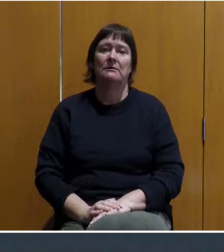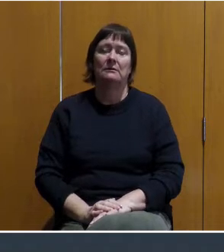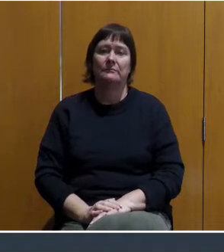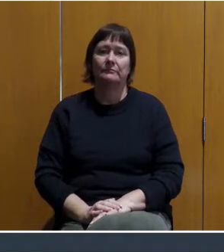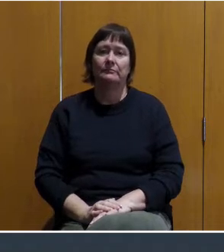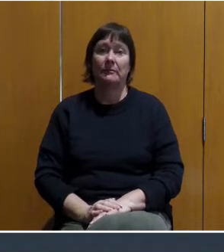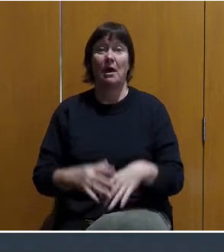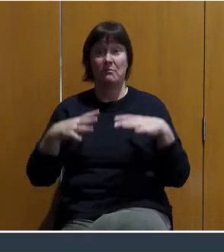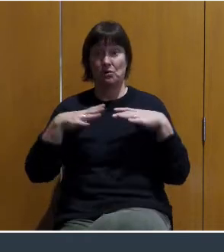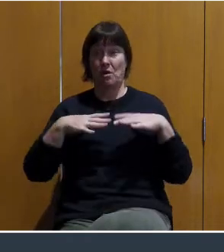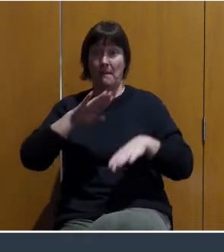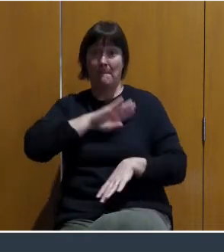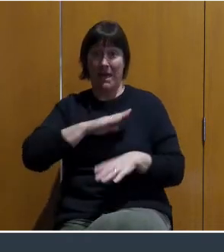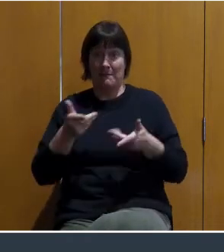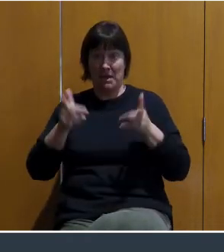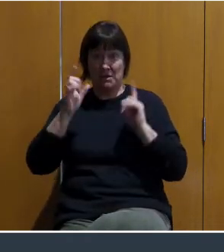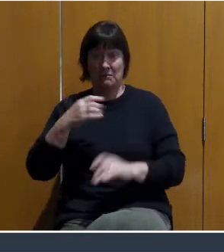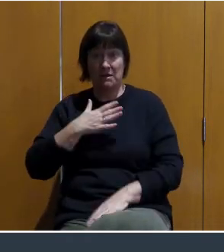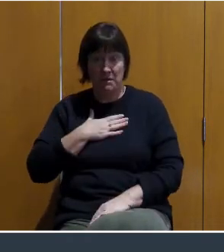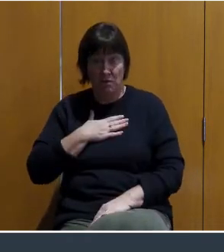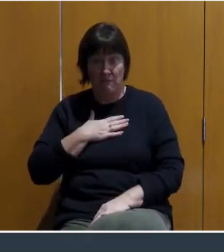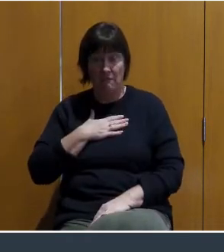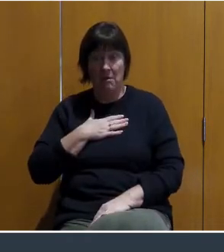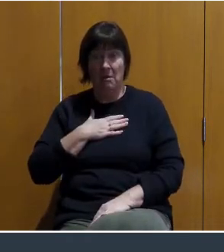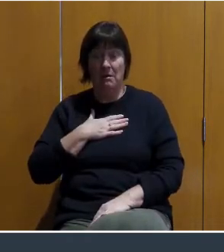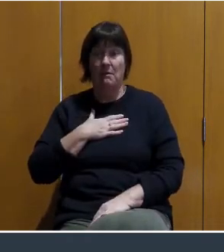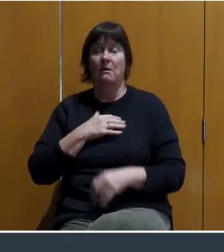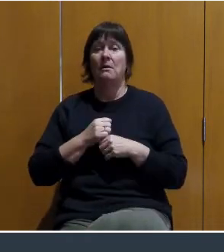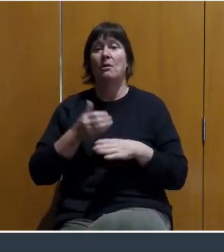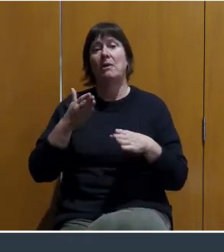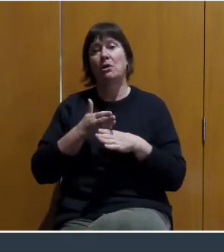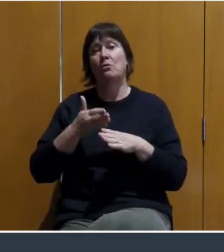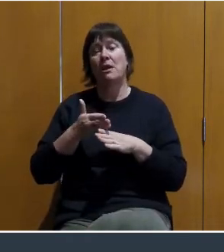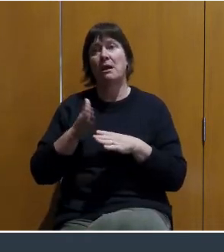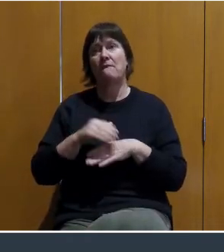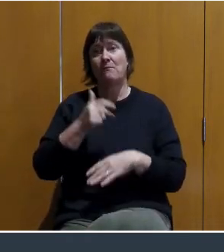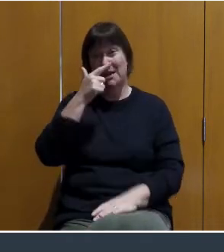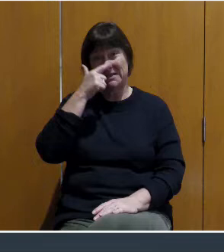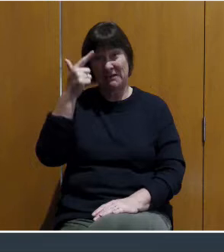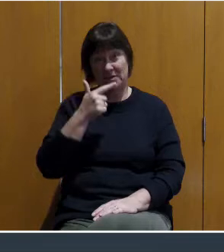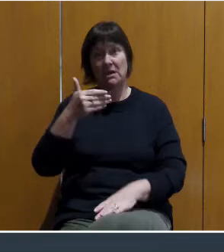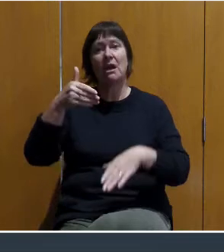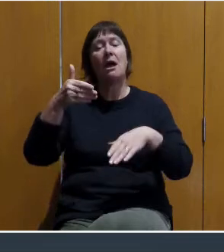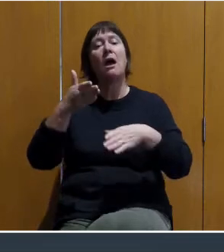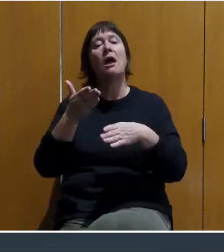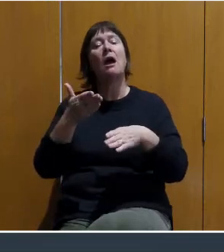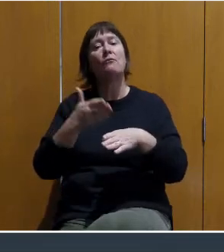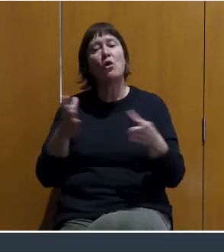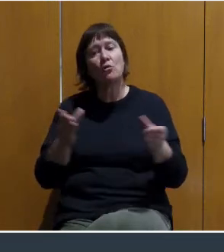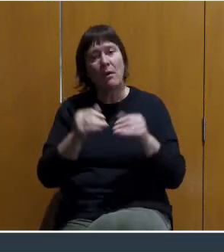As I've said, I'm a retired parks manager. During my career, from 17 years old, I've worked with dogs, I've owned